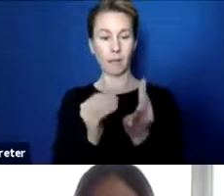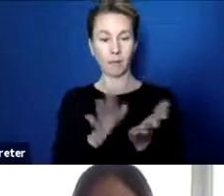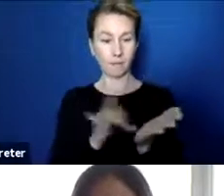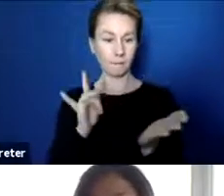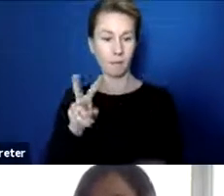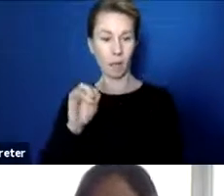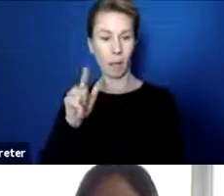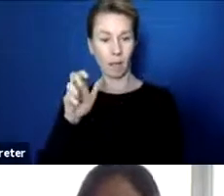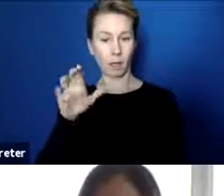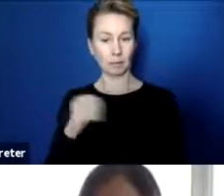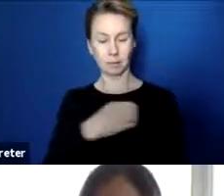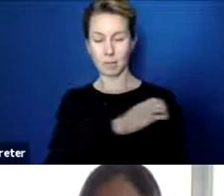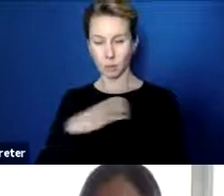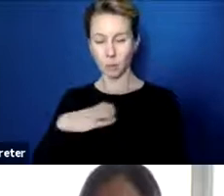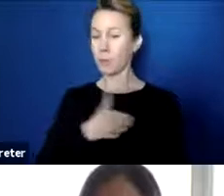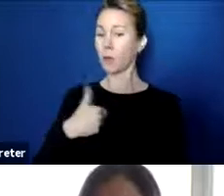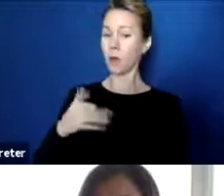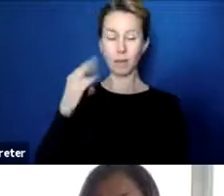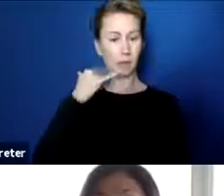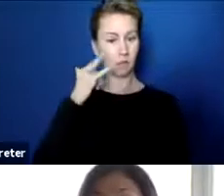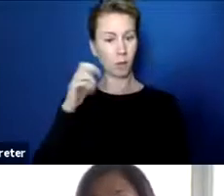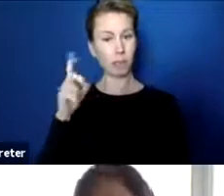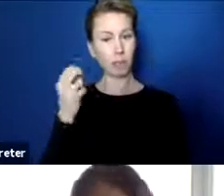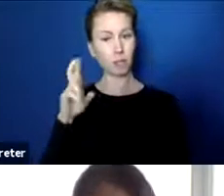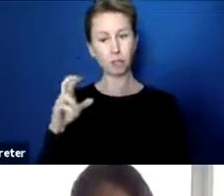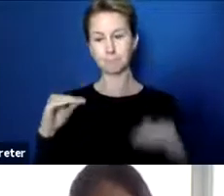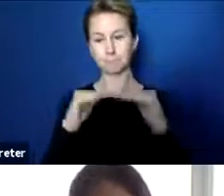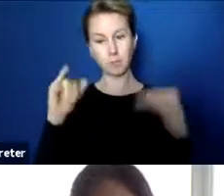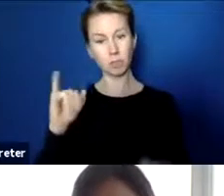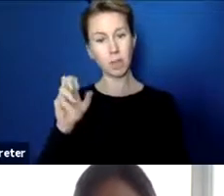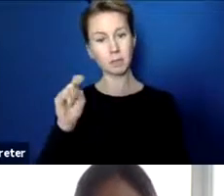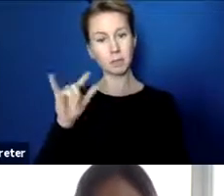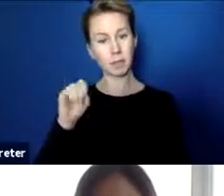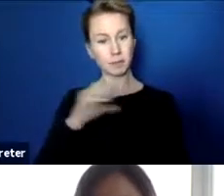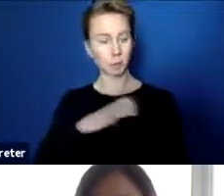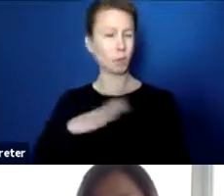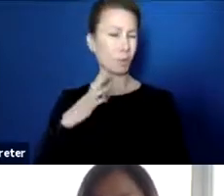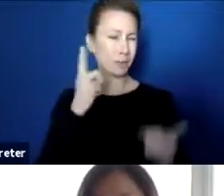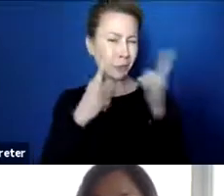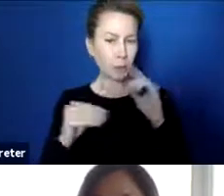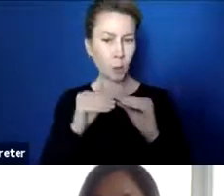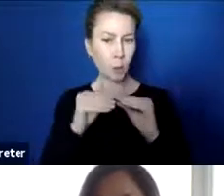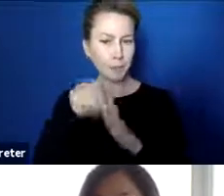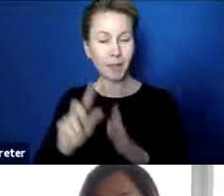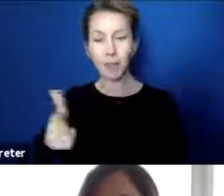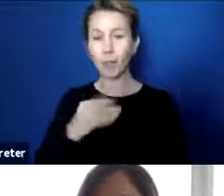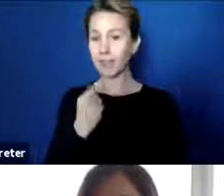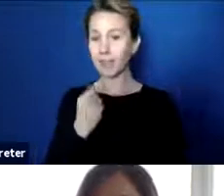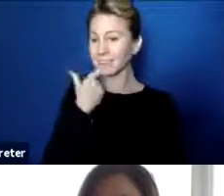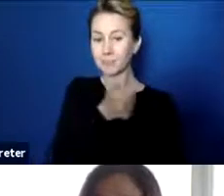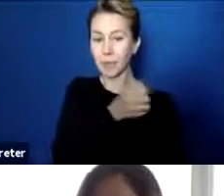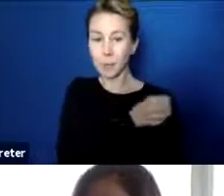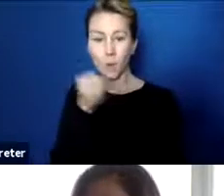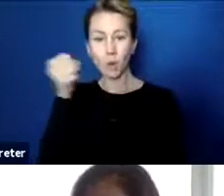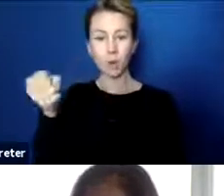through cross-agency collaboration, legislation, and prosecution. She is the tri-chair of the San